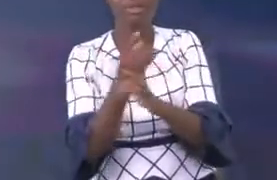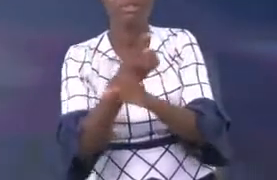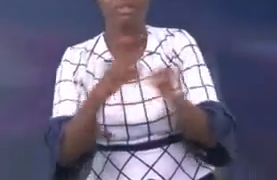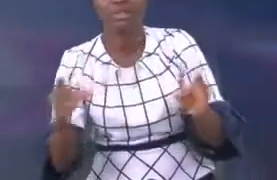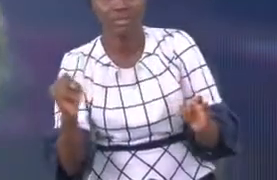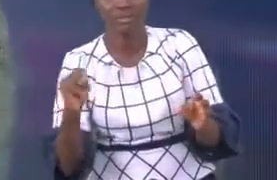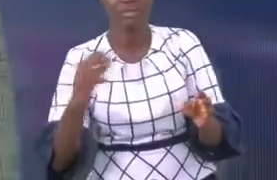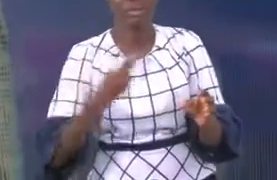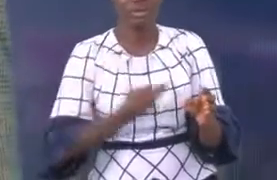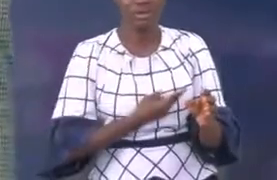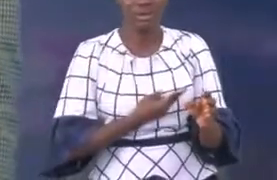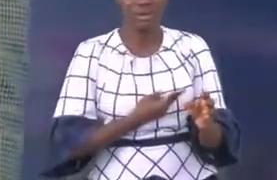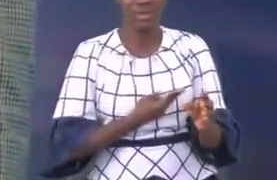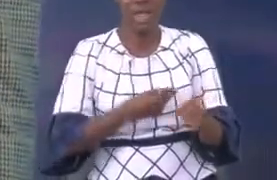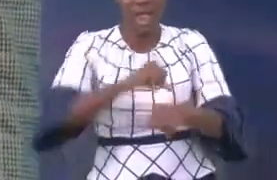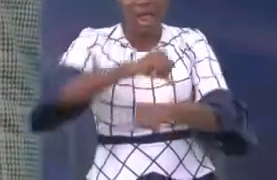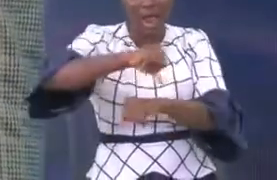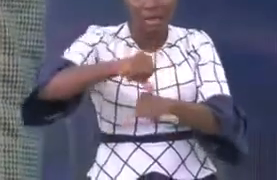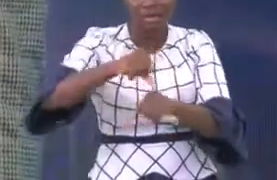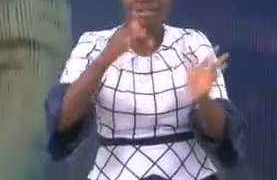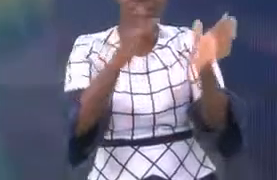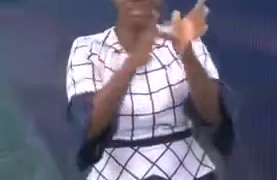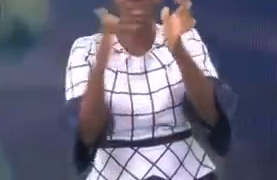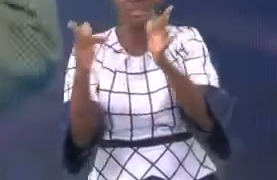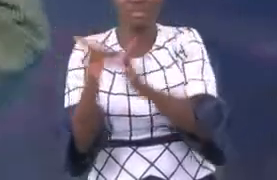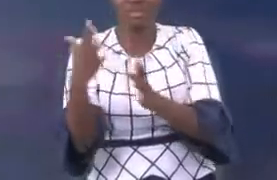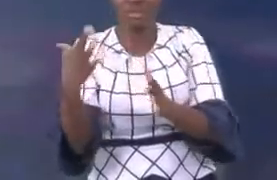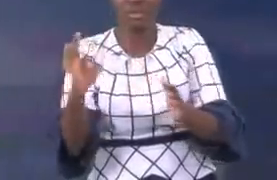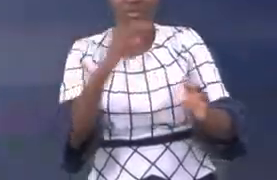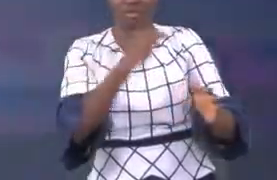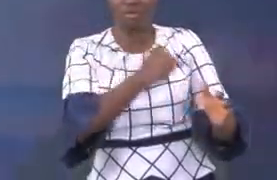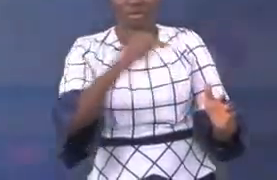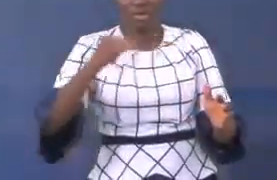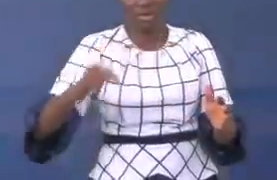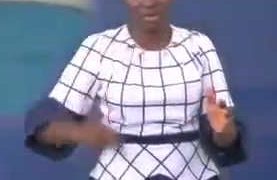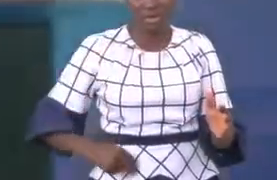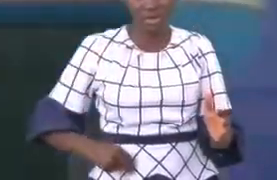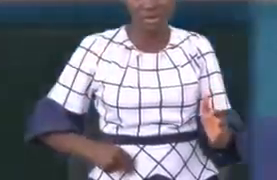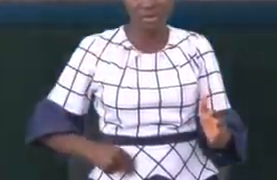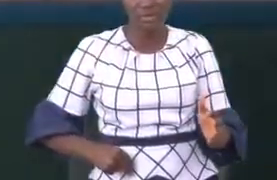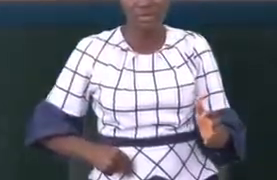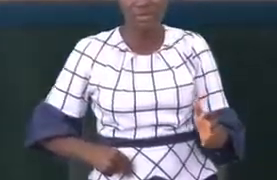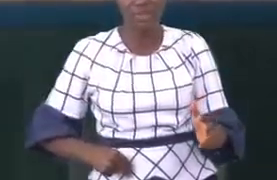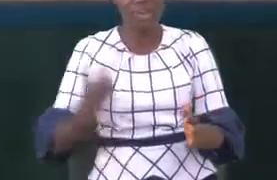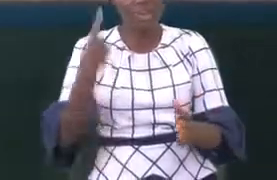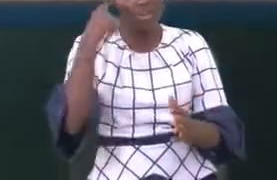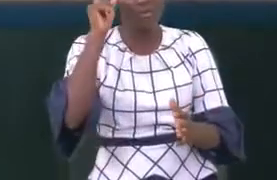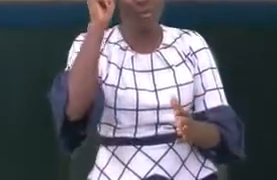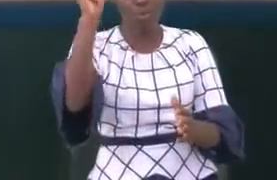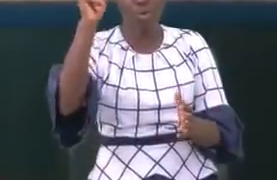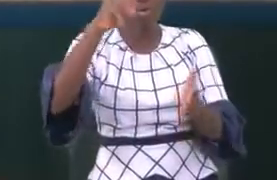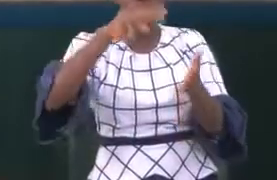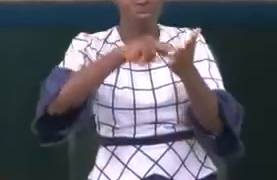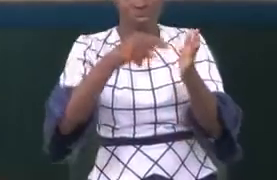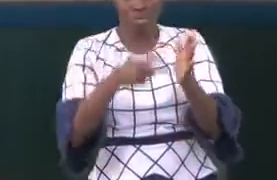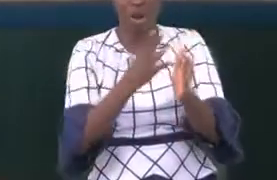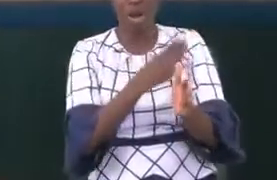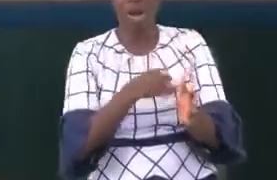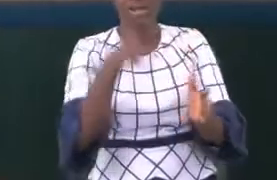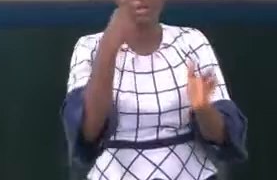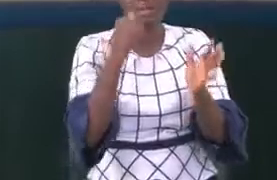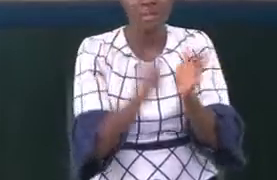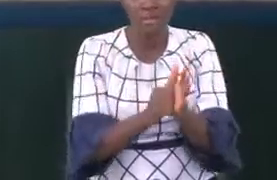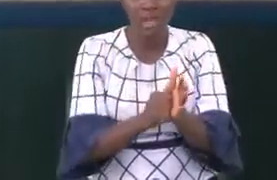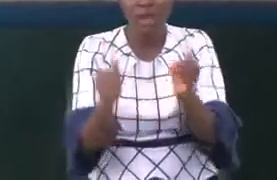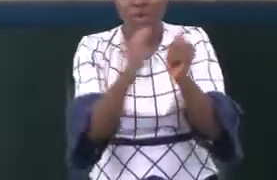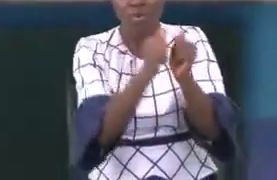of Nazareth for one purpose, and he says, with the Holy Ghost, then with